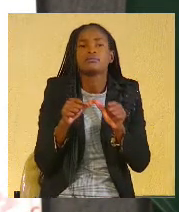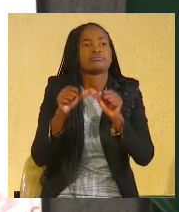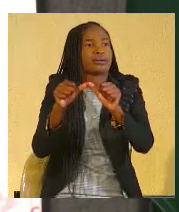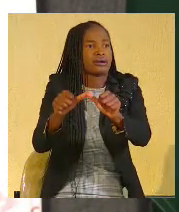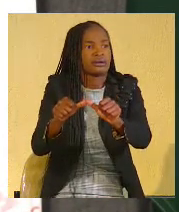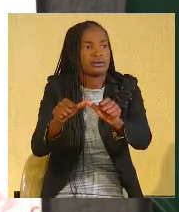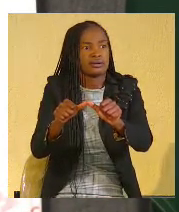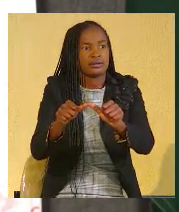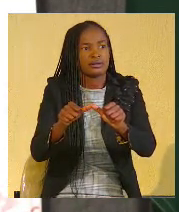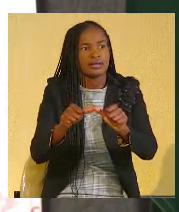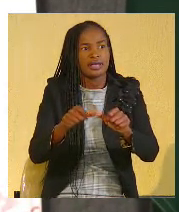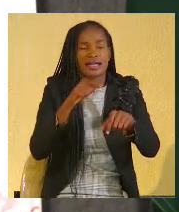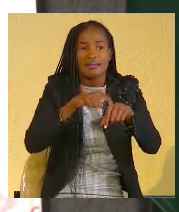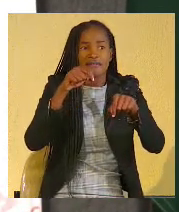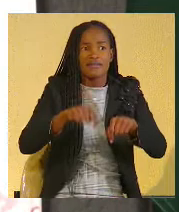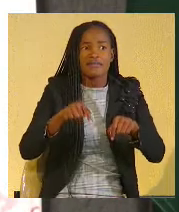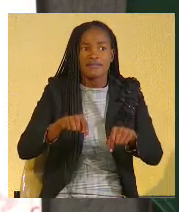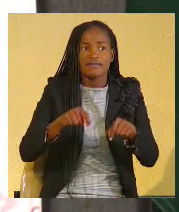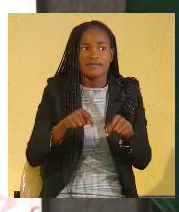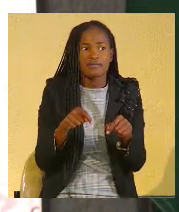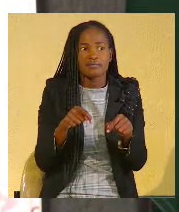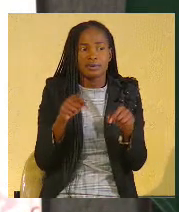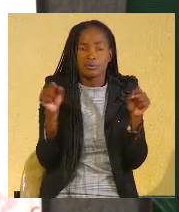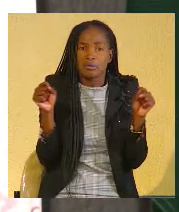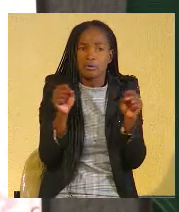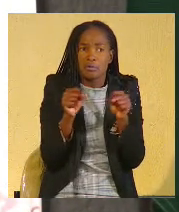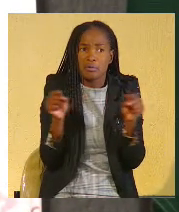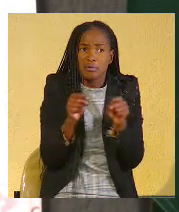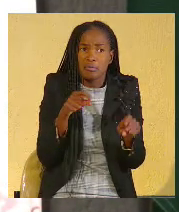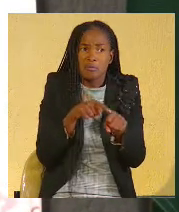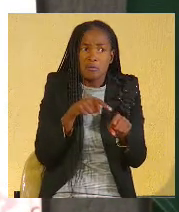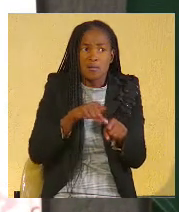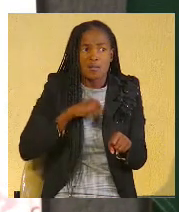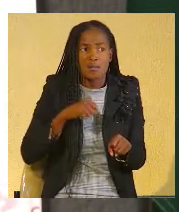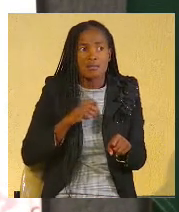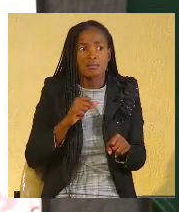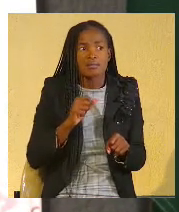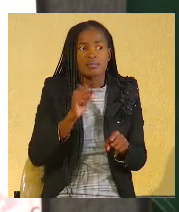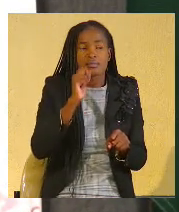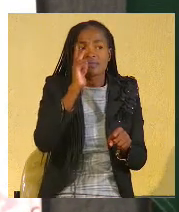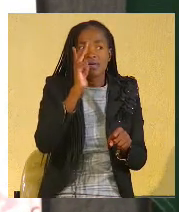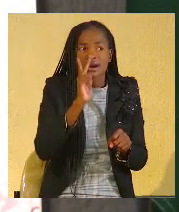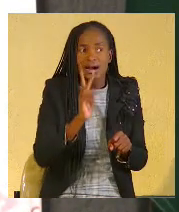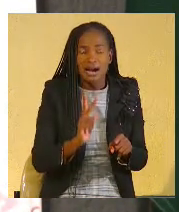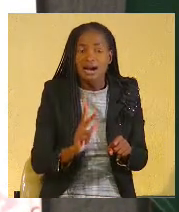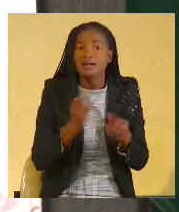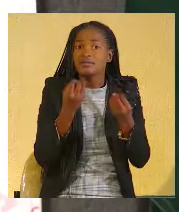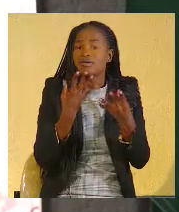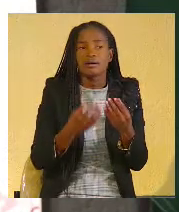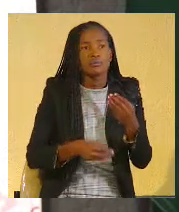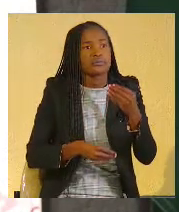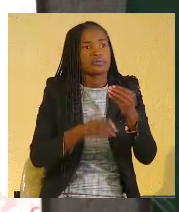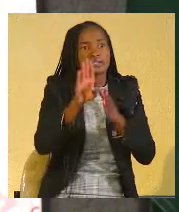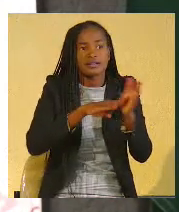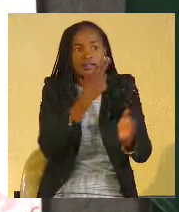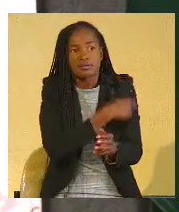continuing, and now we are in the malaria season. The number of cases are increasing.